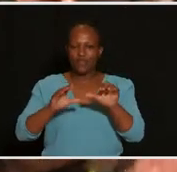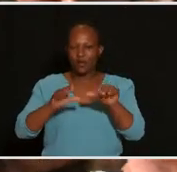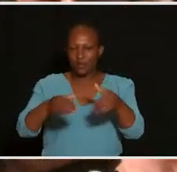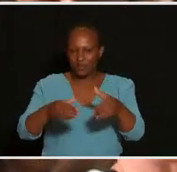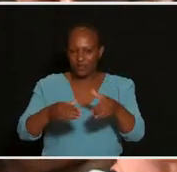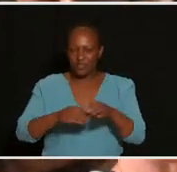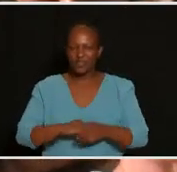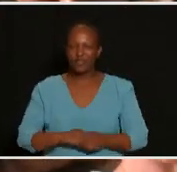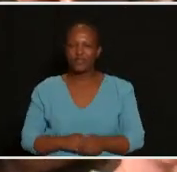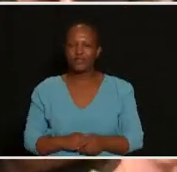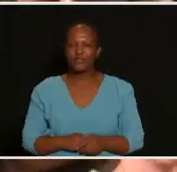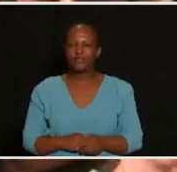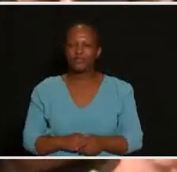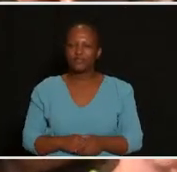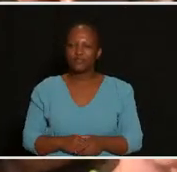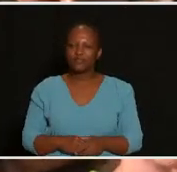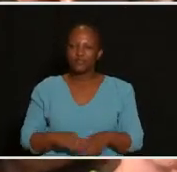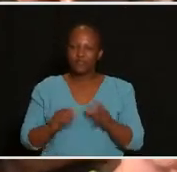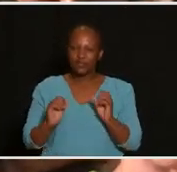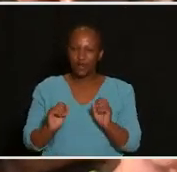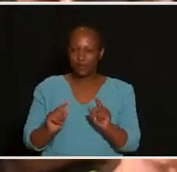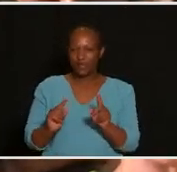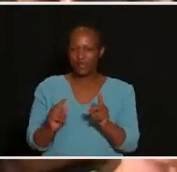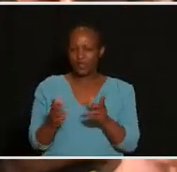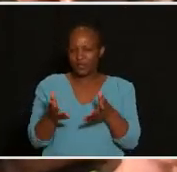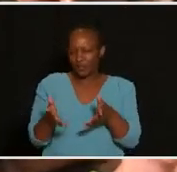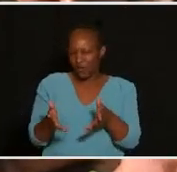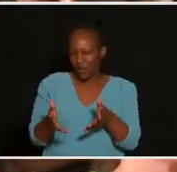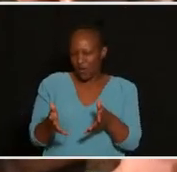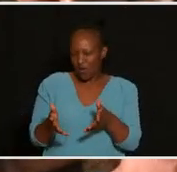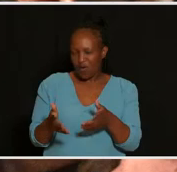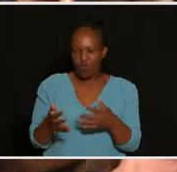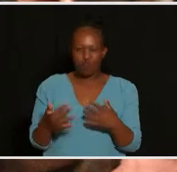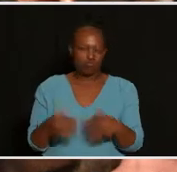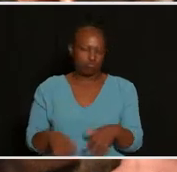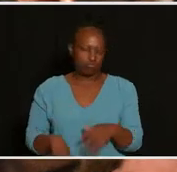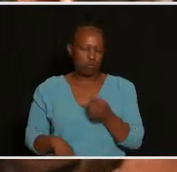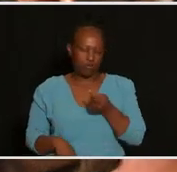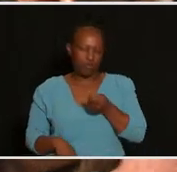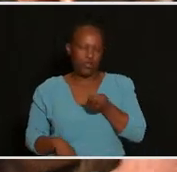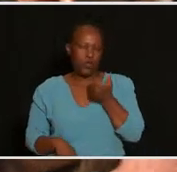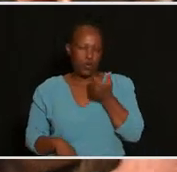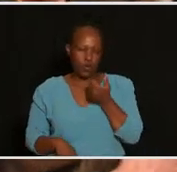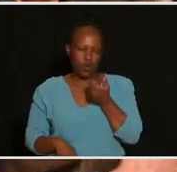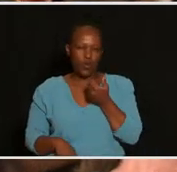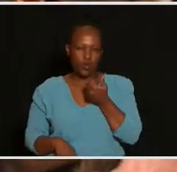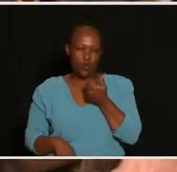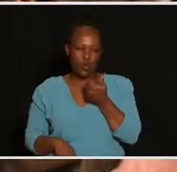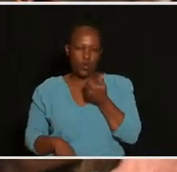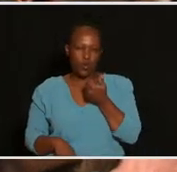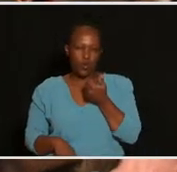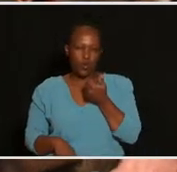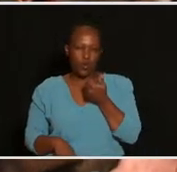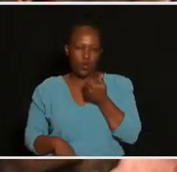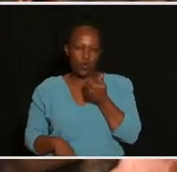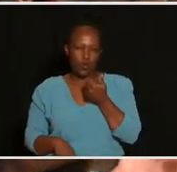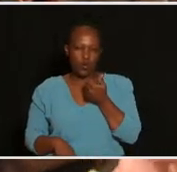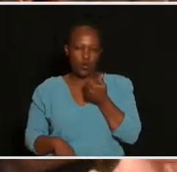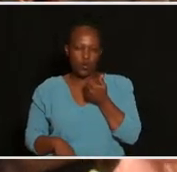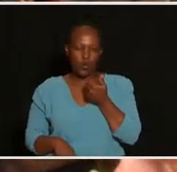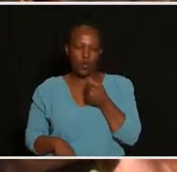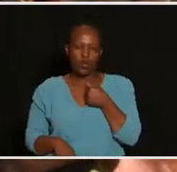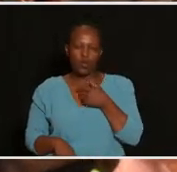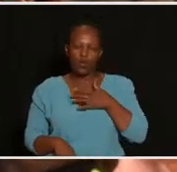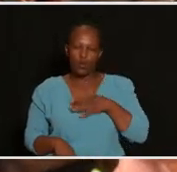an opportunity like this it was scarce especially during apartheid so I would